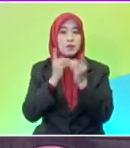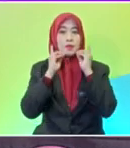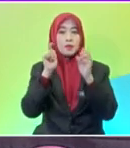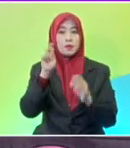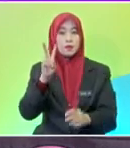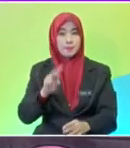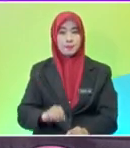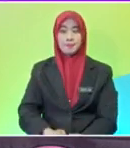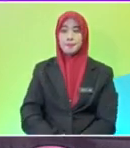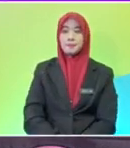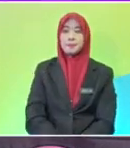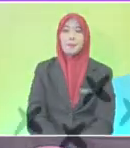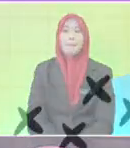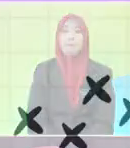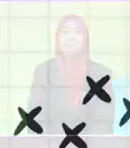KPM.